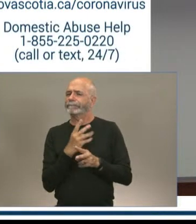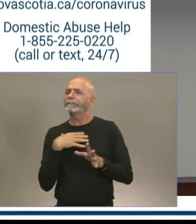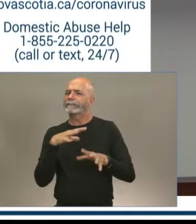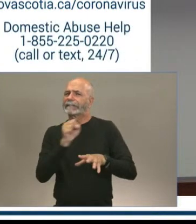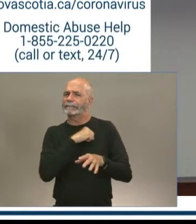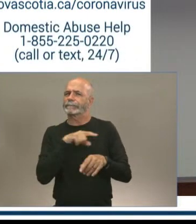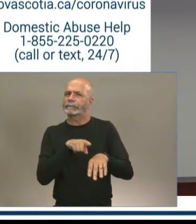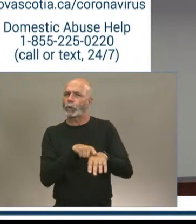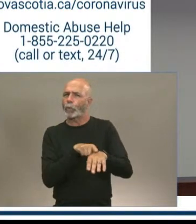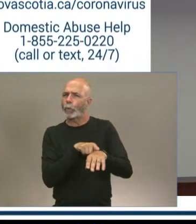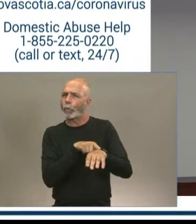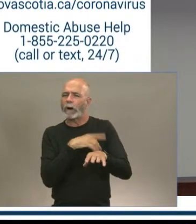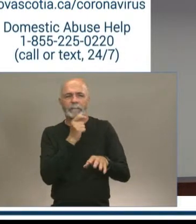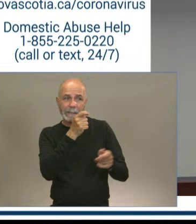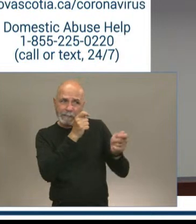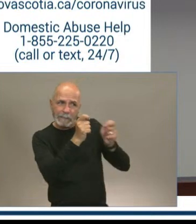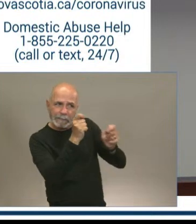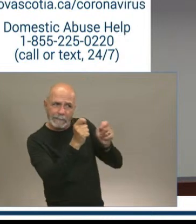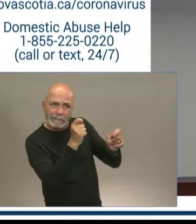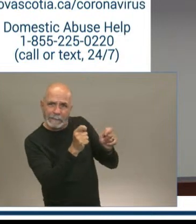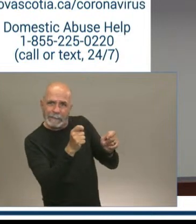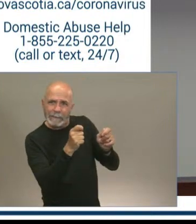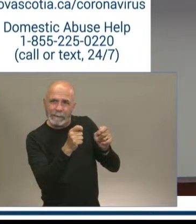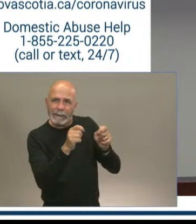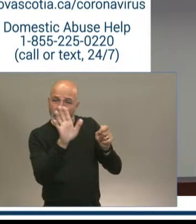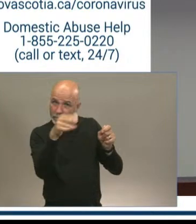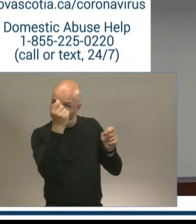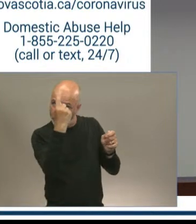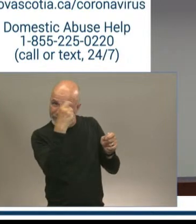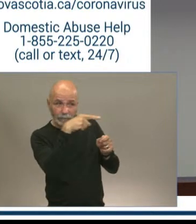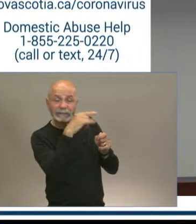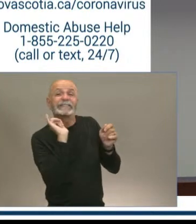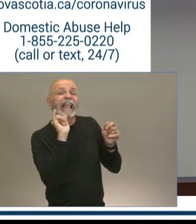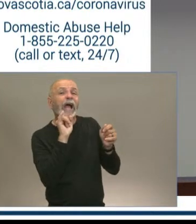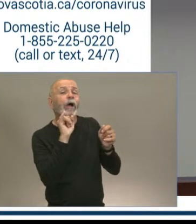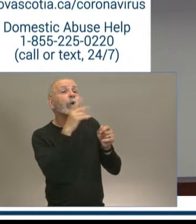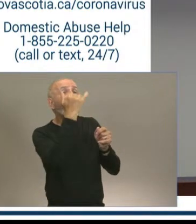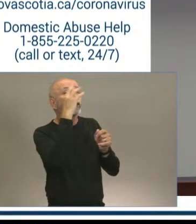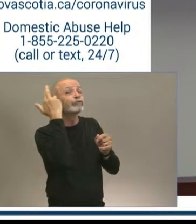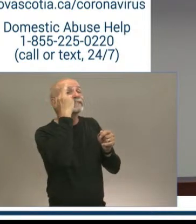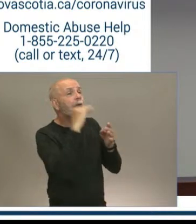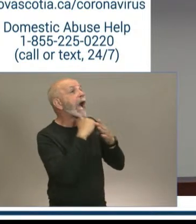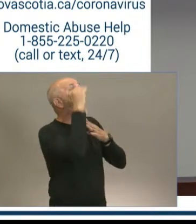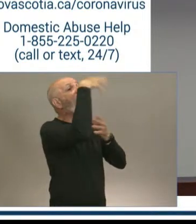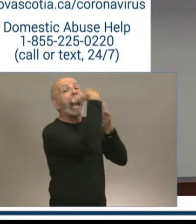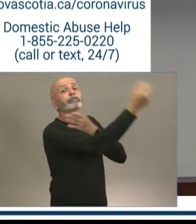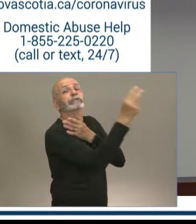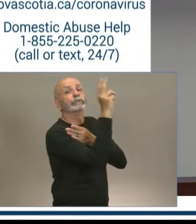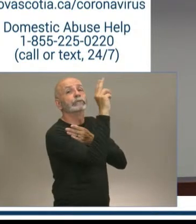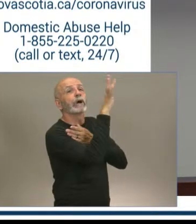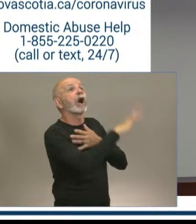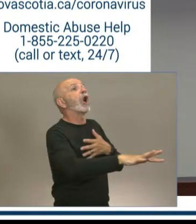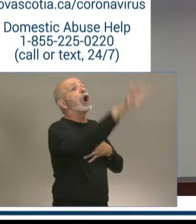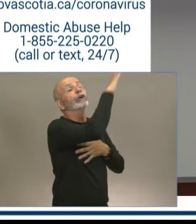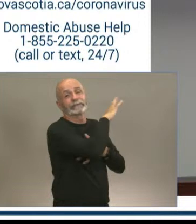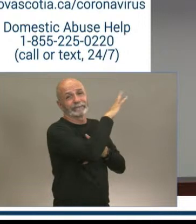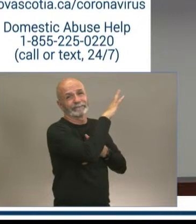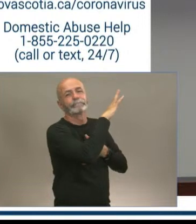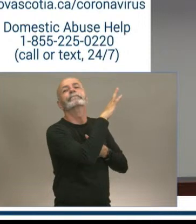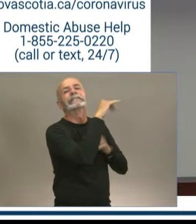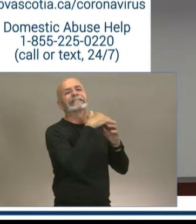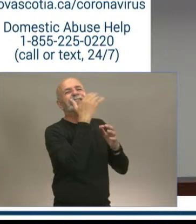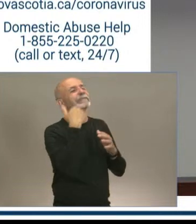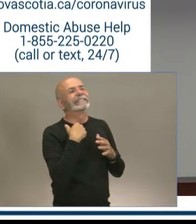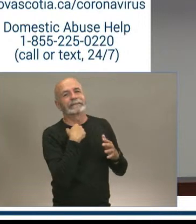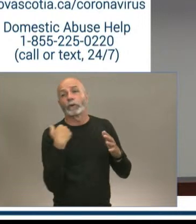understand that we are taking on more risk. And so that's why the way we mitigate that risk is really pushing the vaccine message. That's our primary